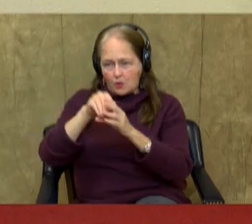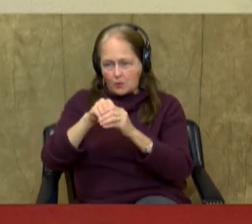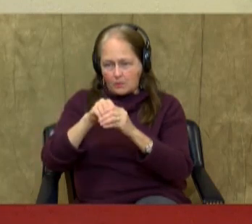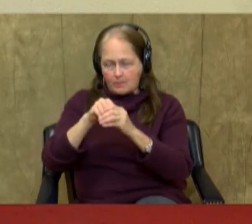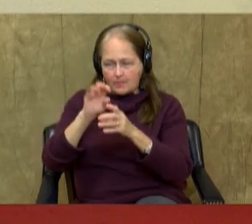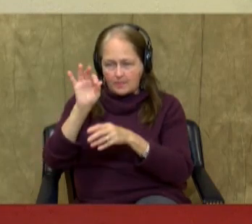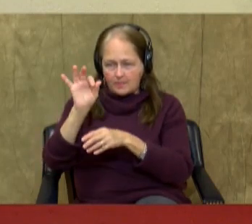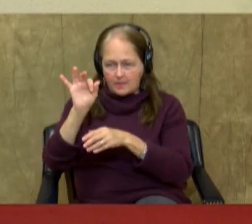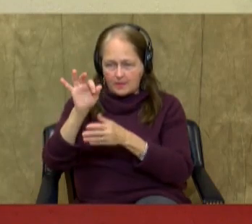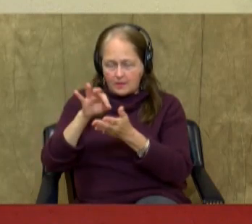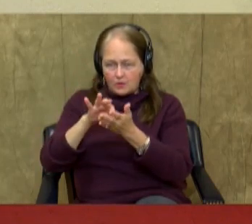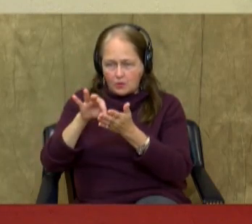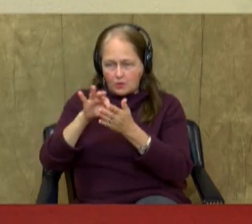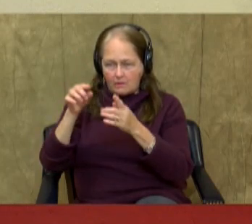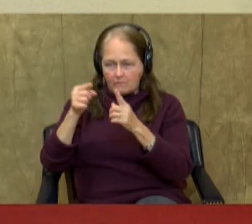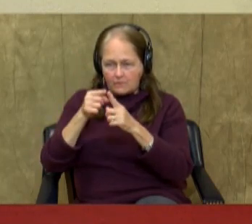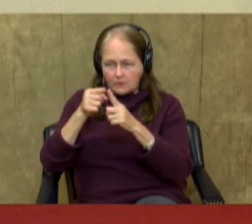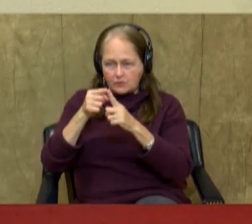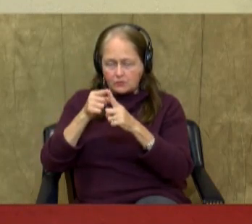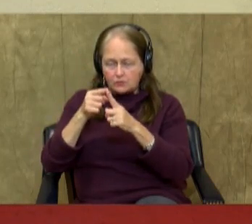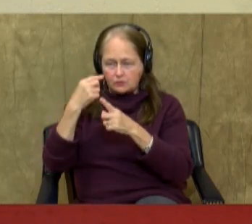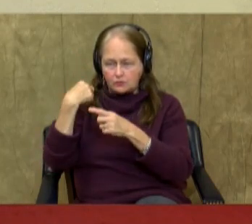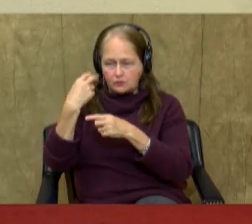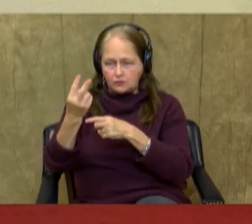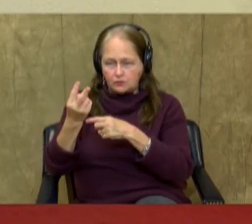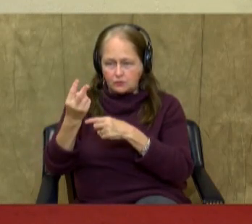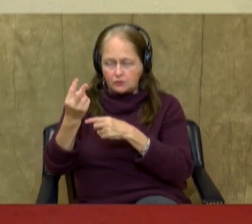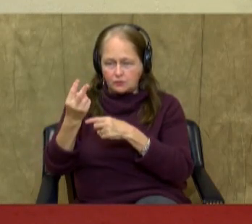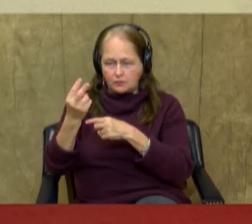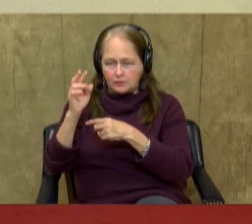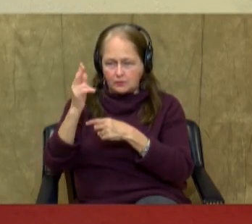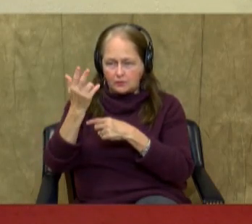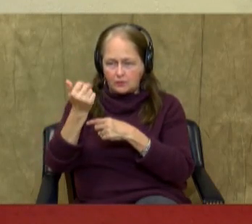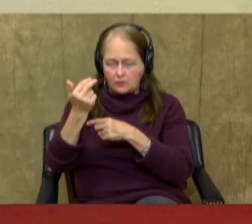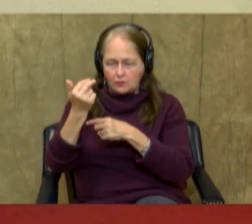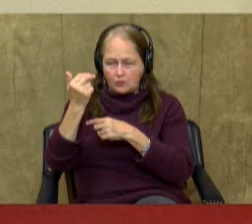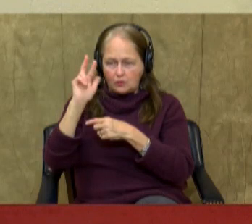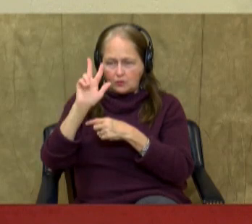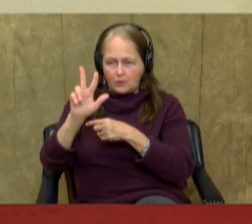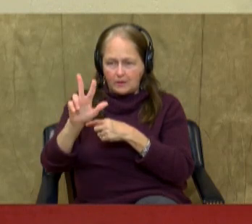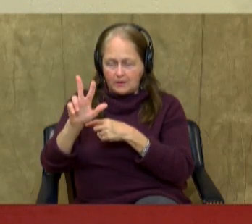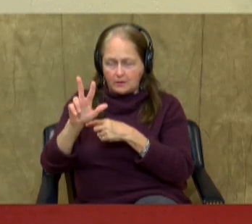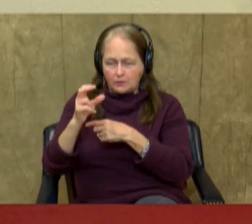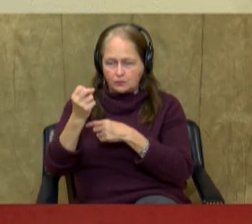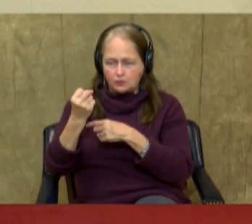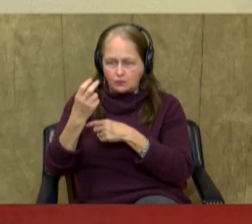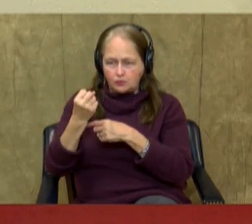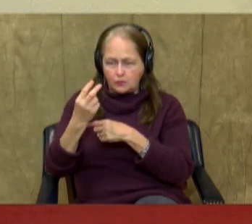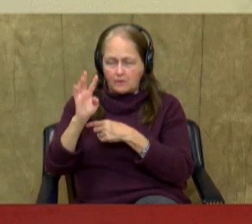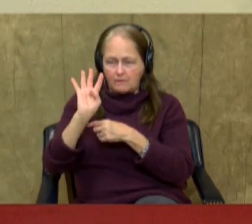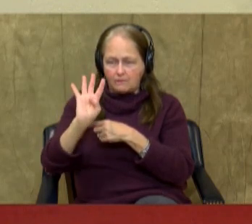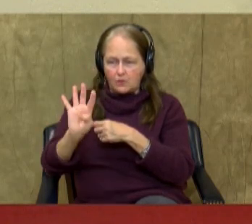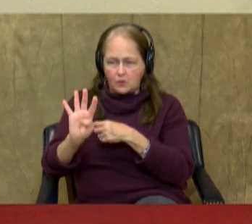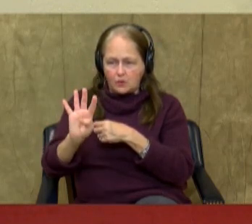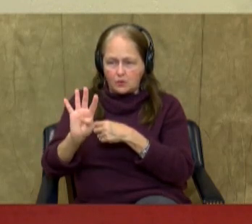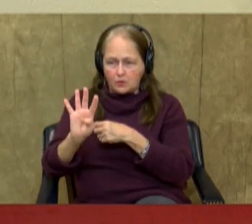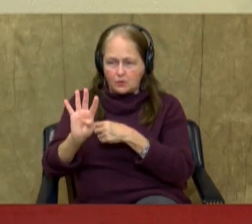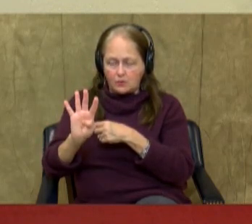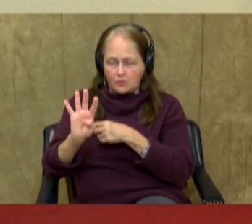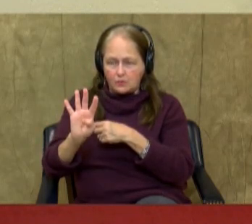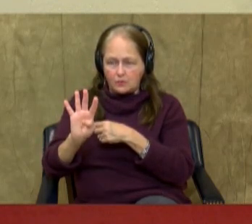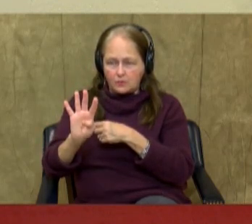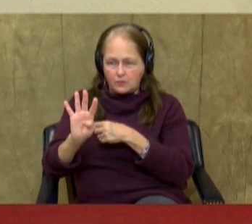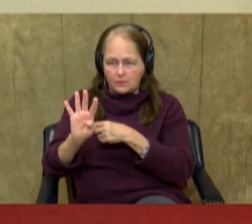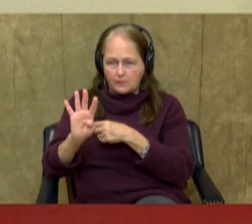So 19 counts in that first bin. That's 2, 13, 3, 12, 4,